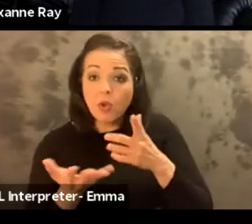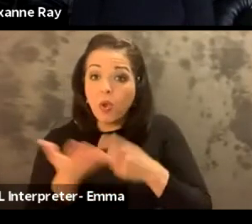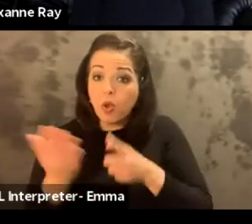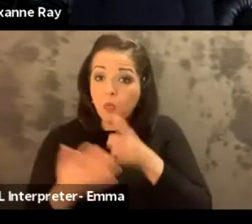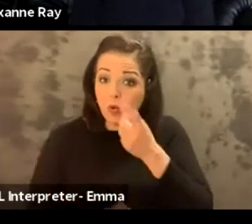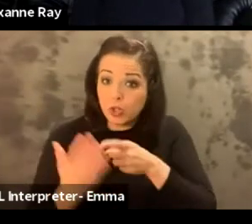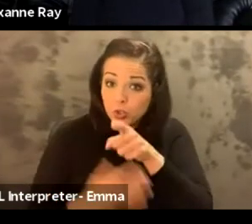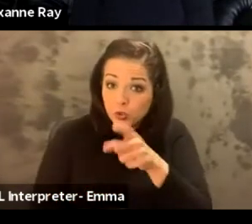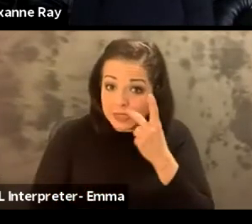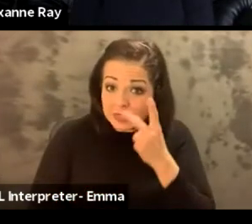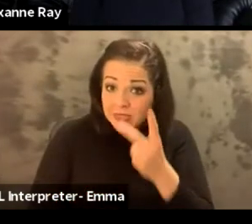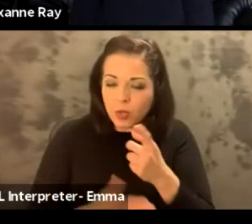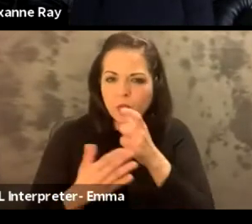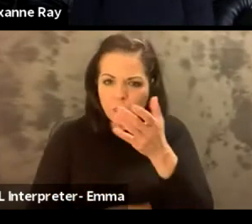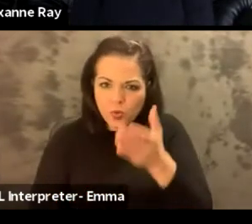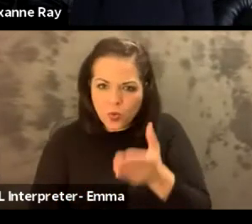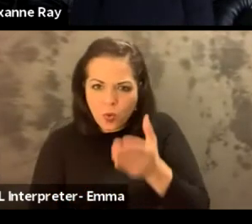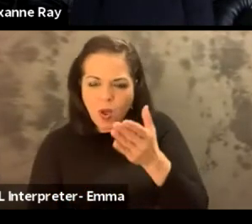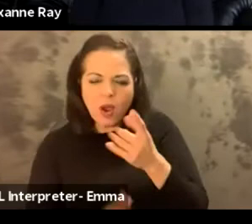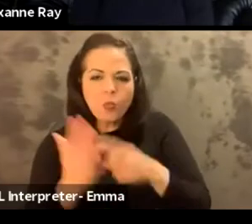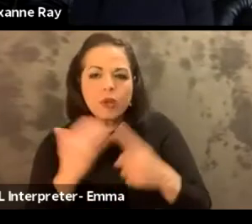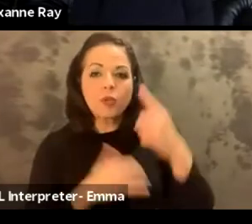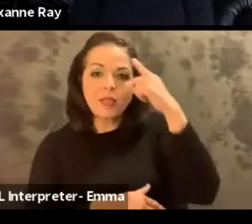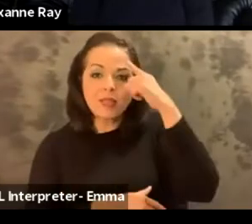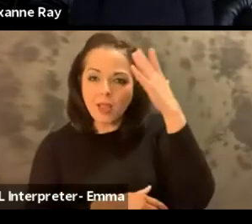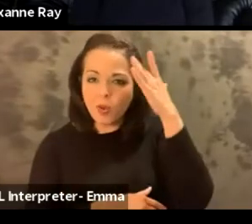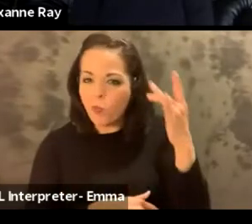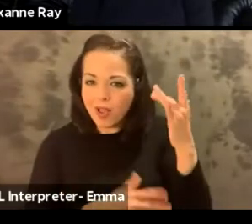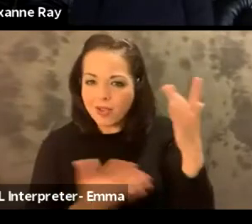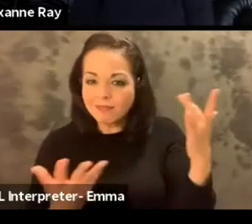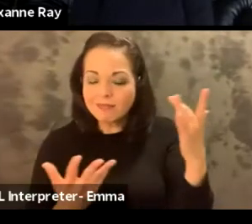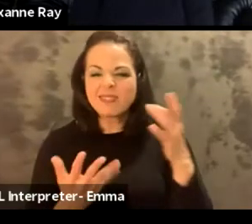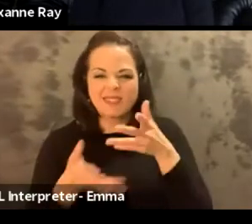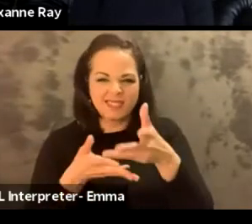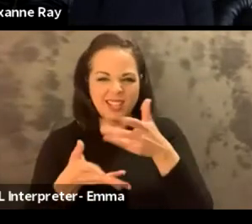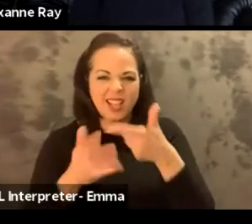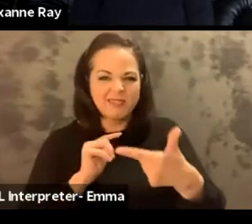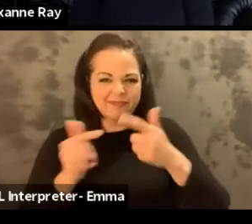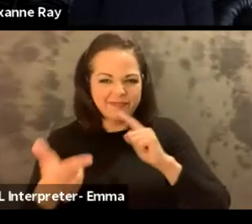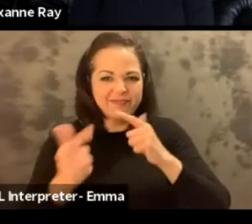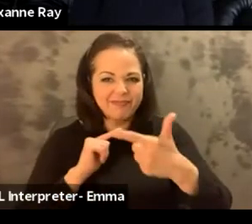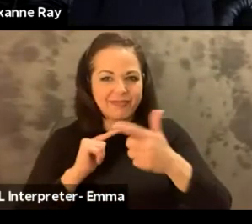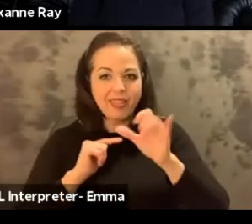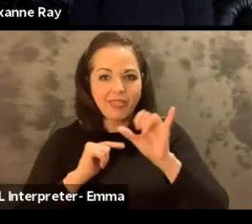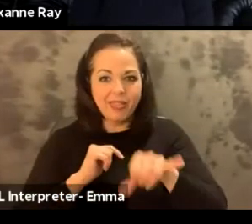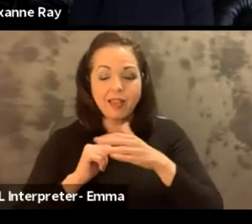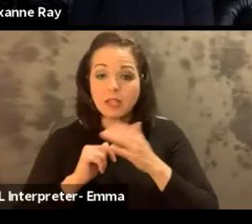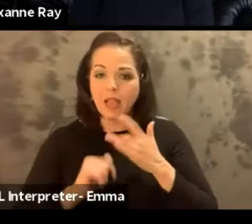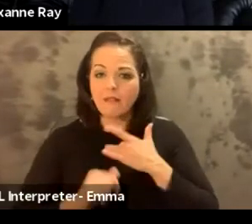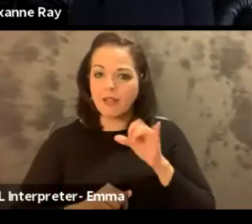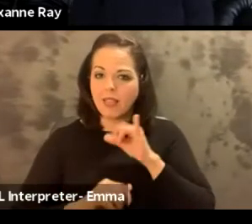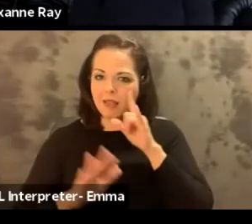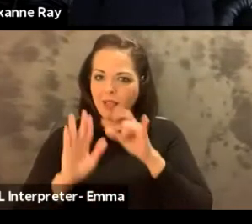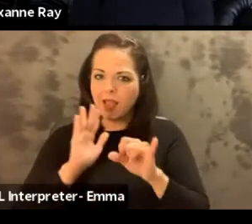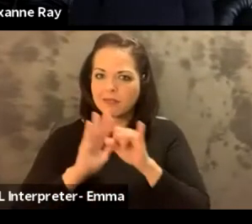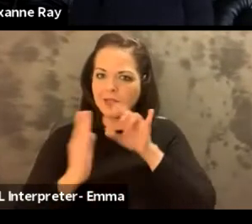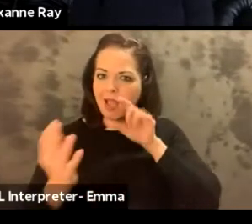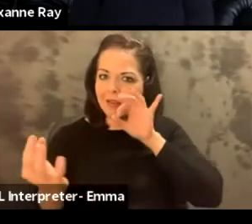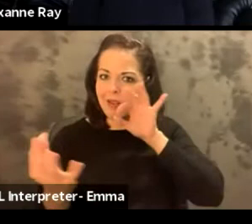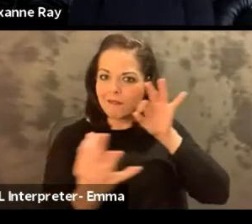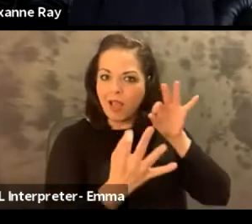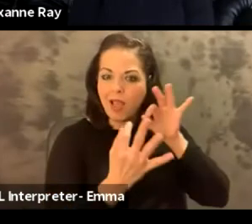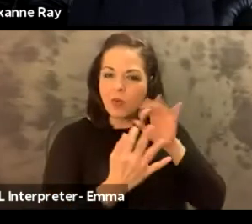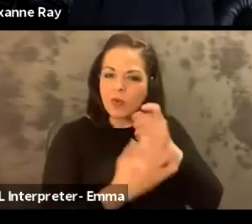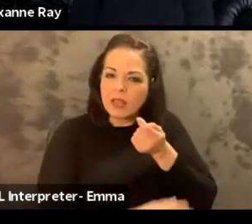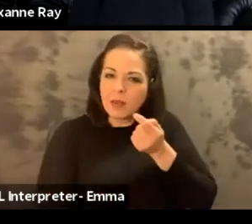why. And I don't know, I feel like I identify with a bit of what Disha says